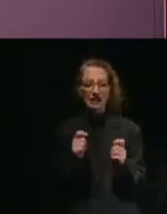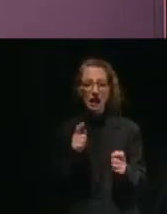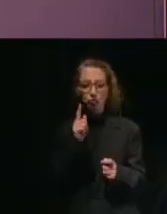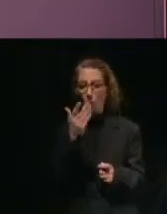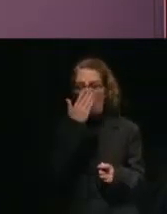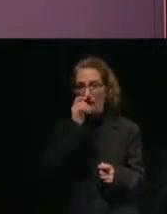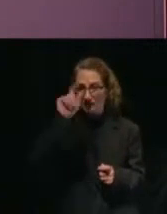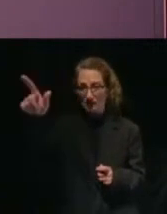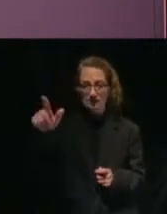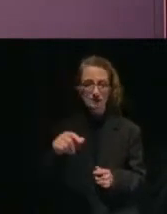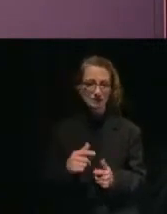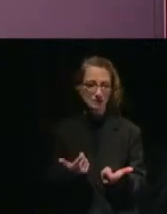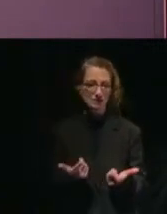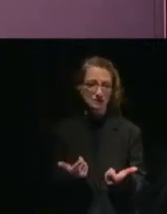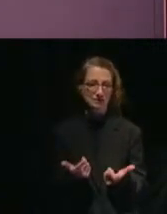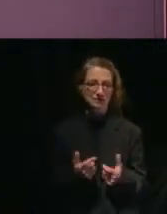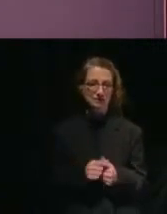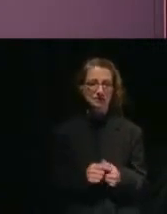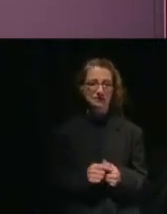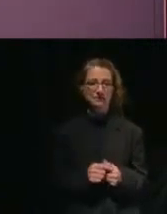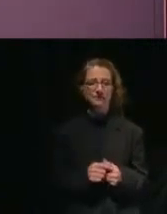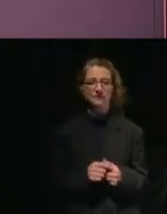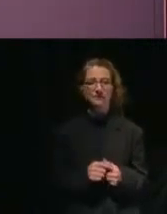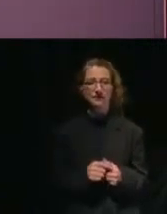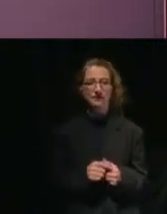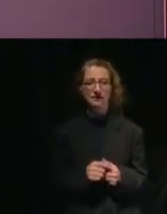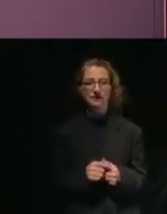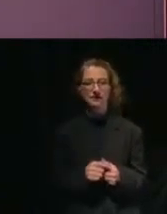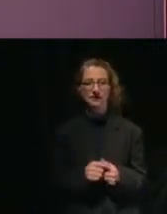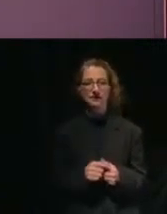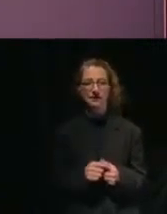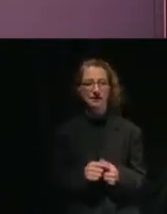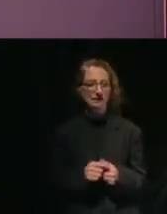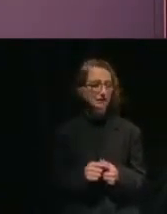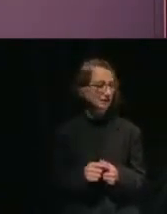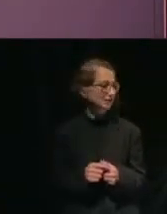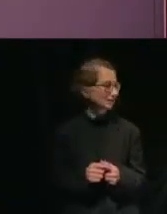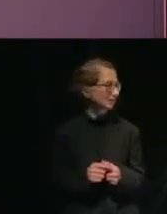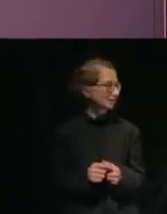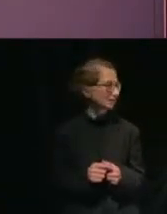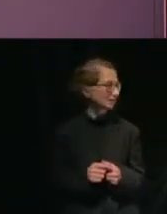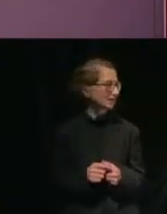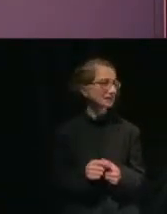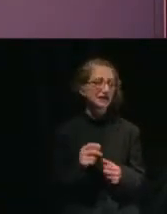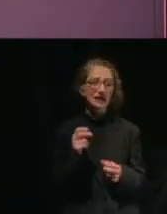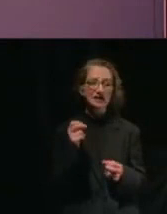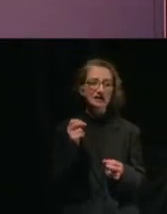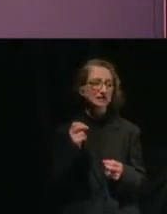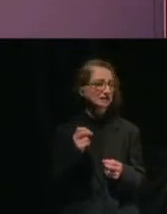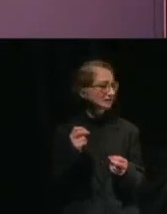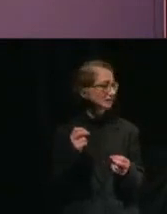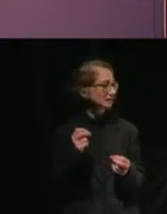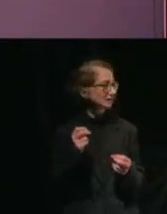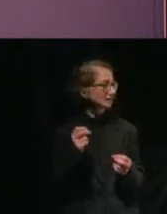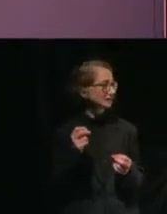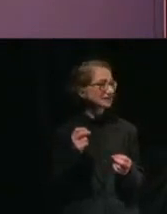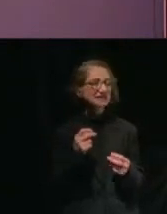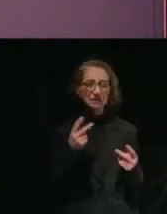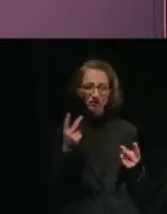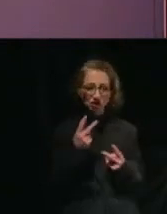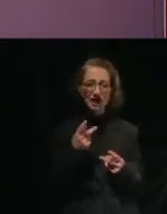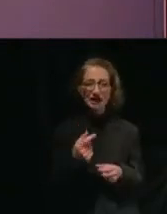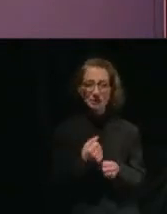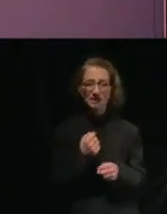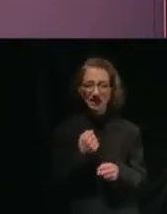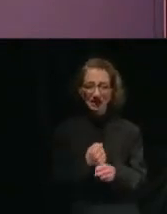in the office during nice weather because I'm passionate about what I do. And if the application has to get sent in, otherwise the project can't